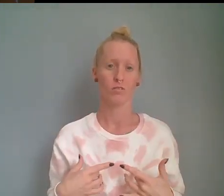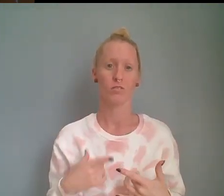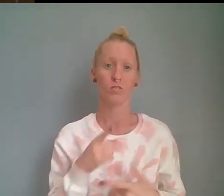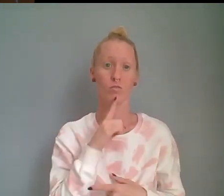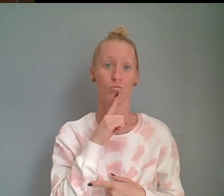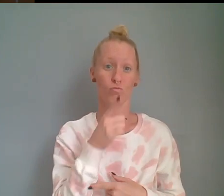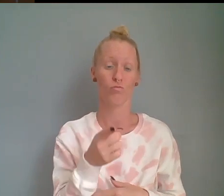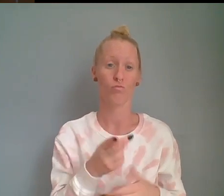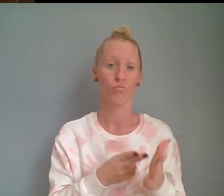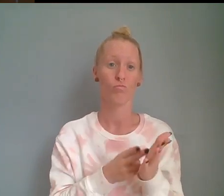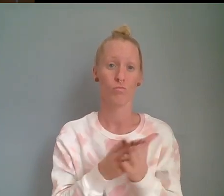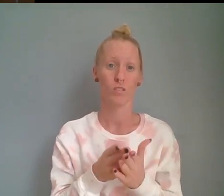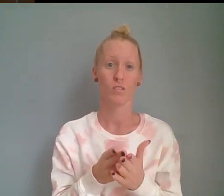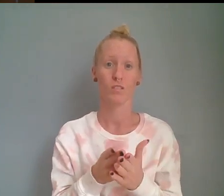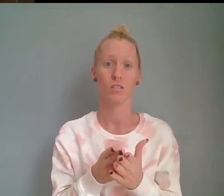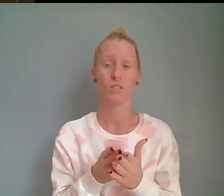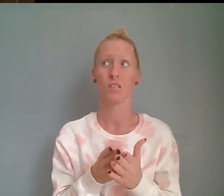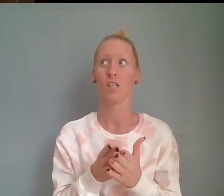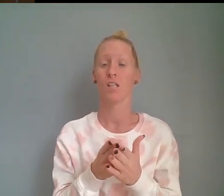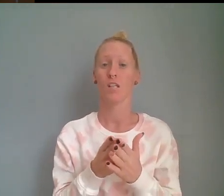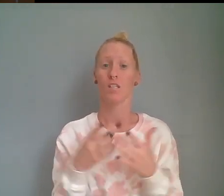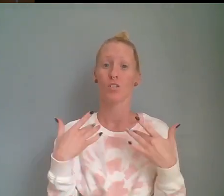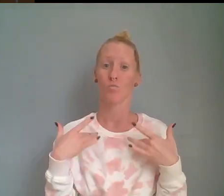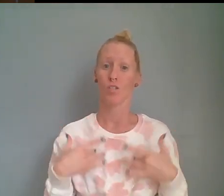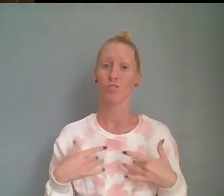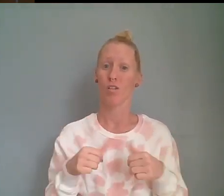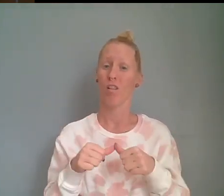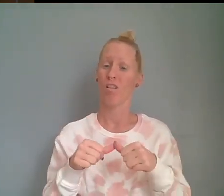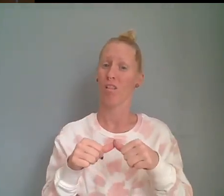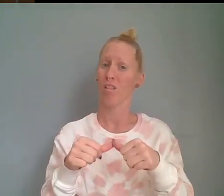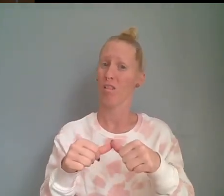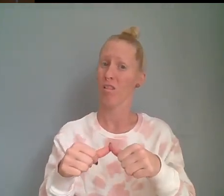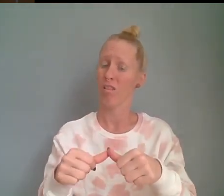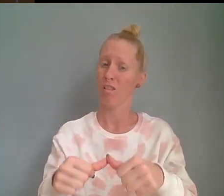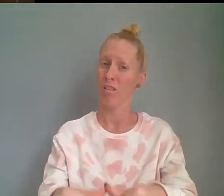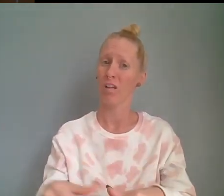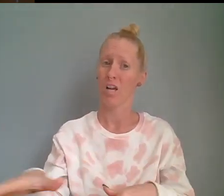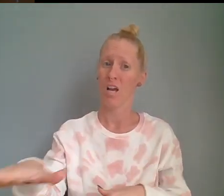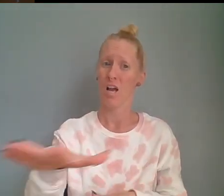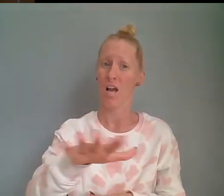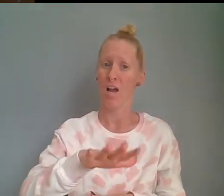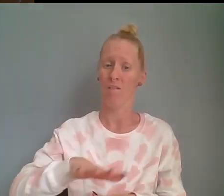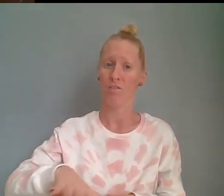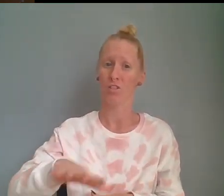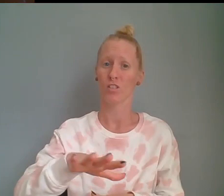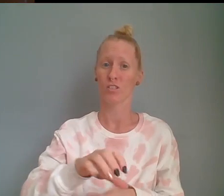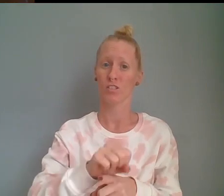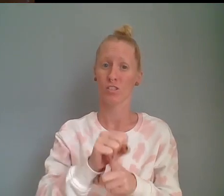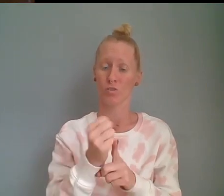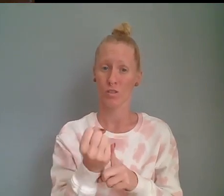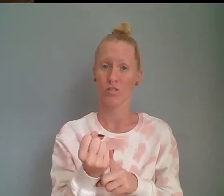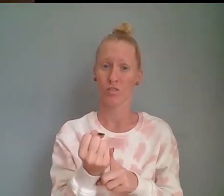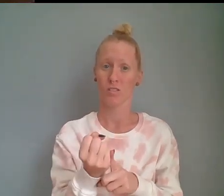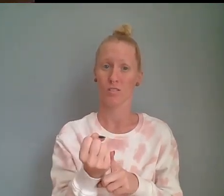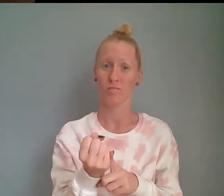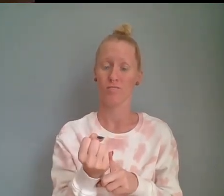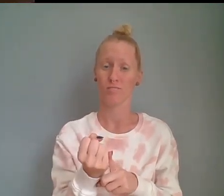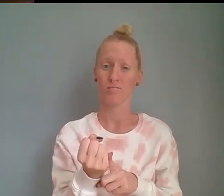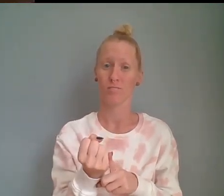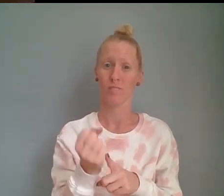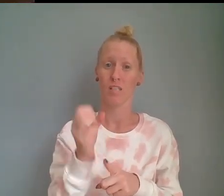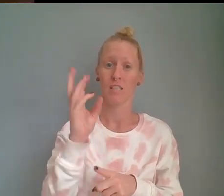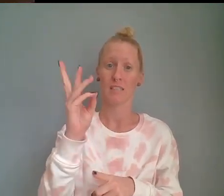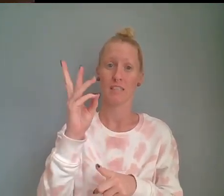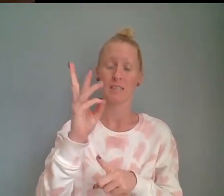depression actually last a lot longer than 2 weeks. In fact, the average length of an episode, if it's not treated, it's at least